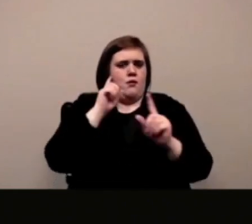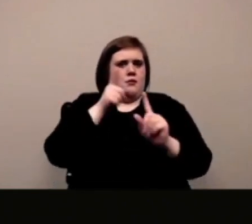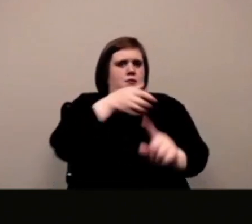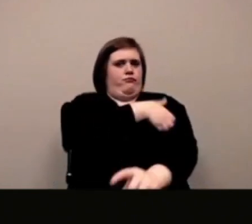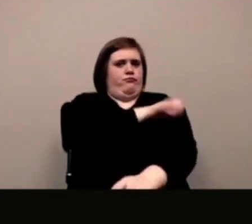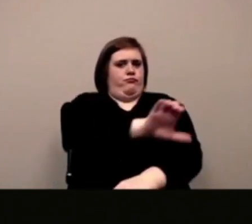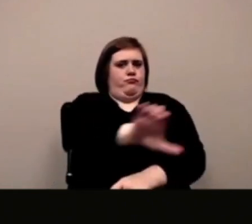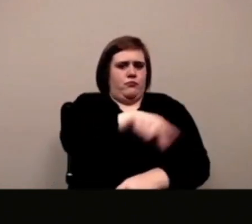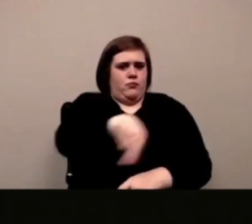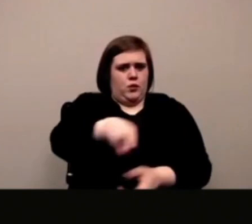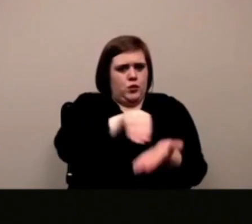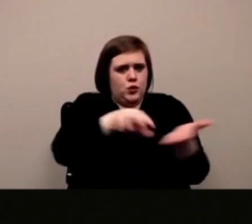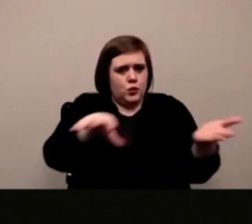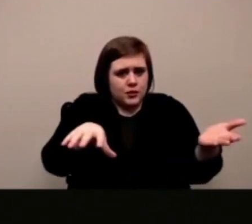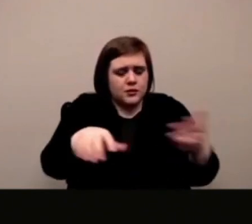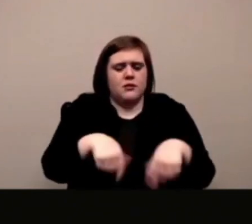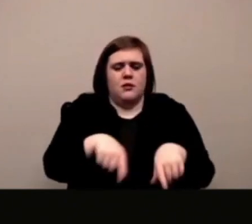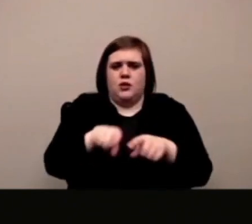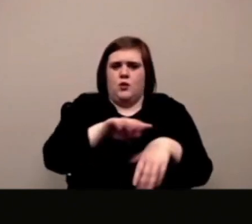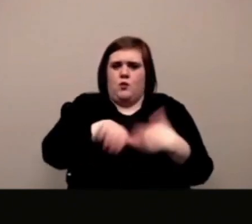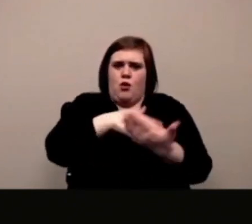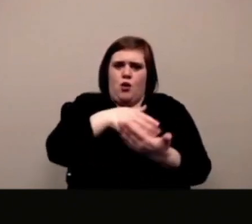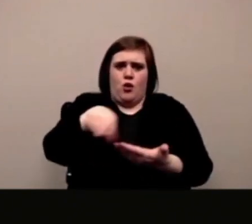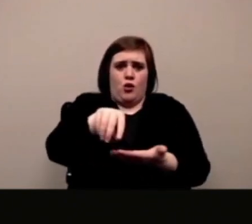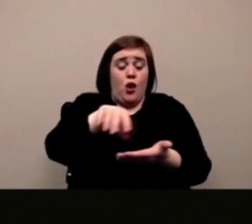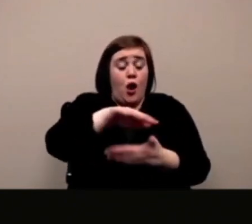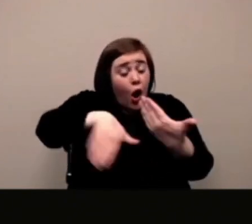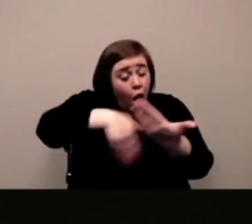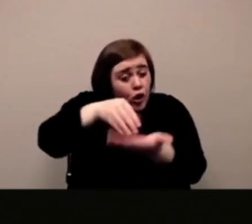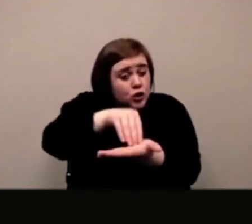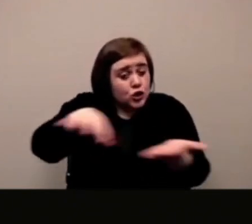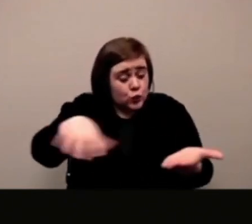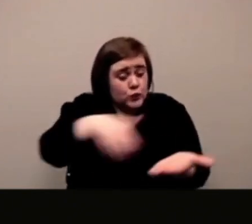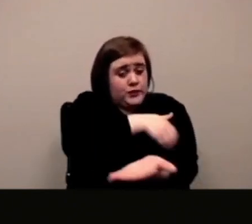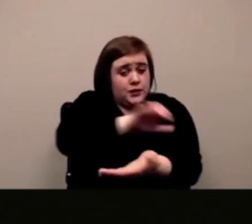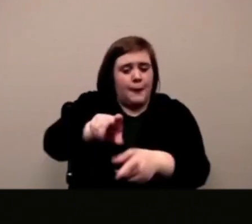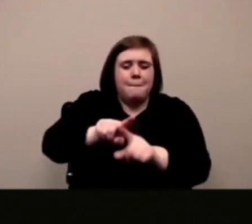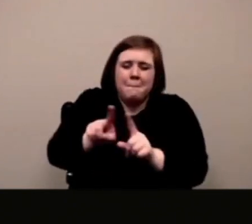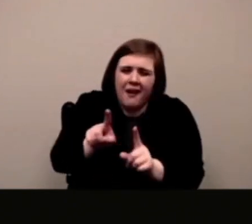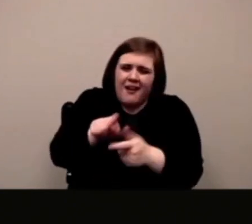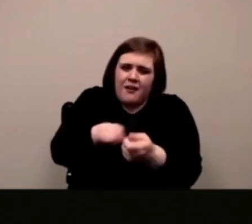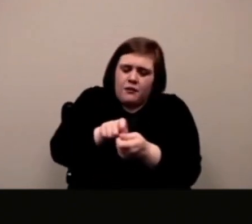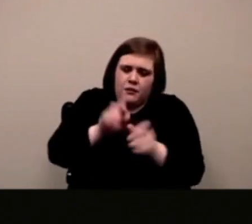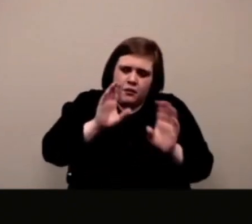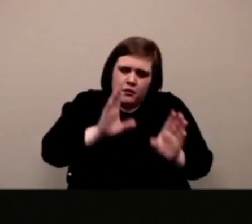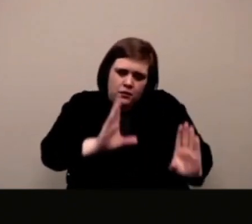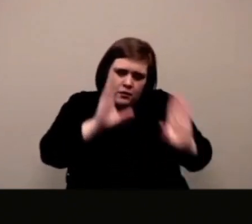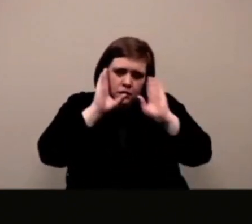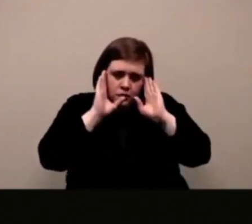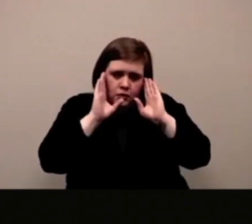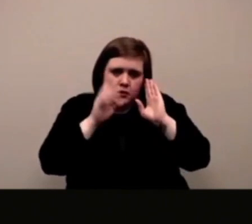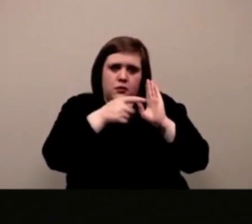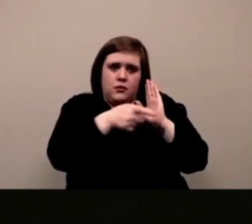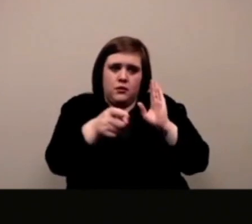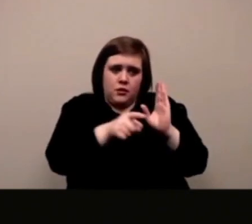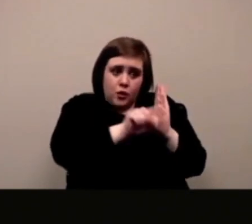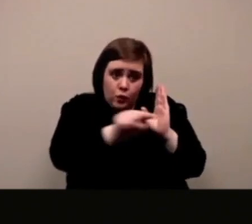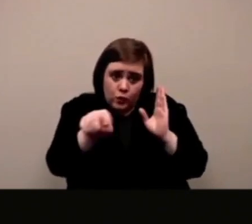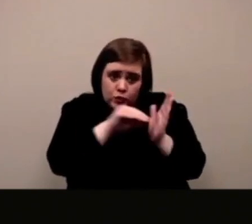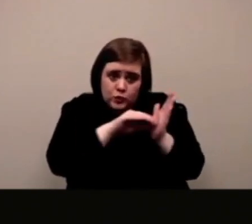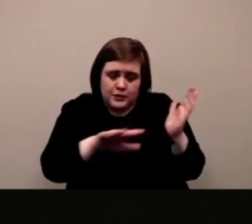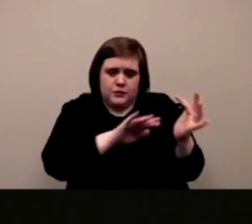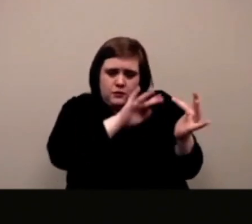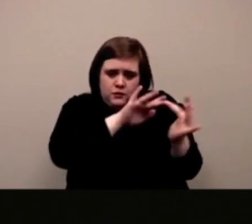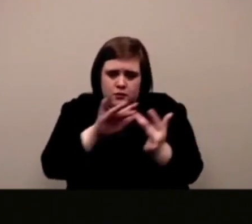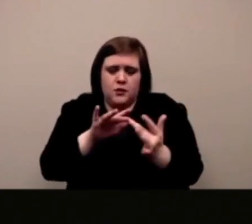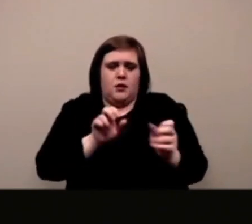about, again, empowering all students, but making sure and being intentional about, reaching out and making these opportunities